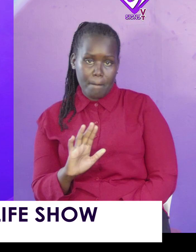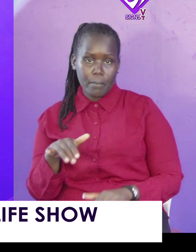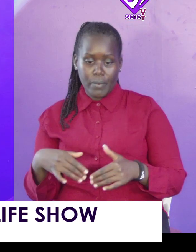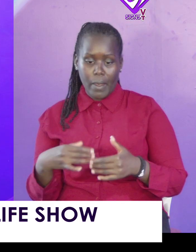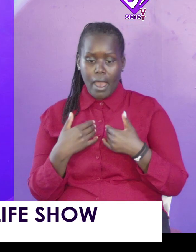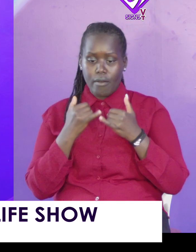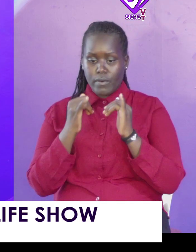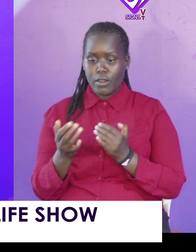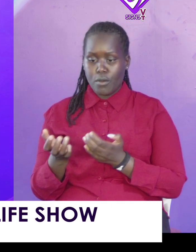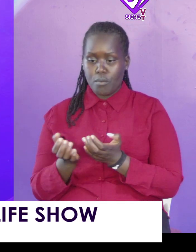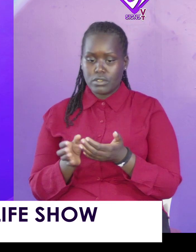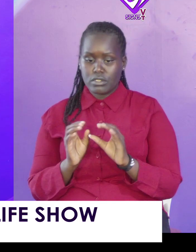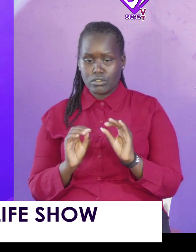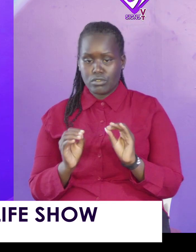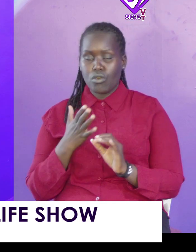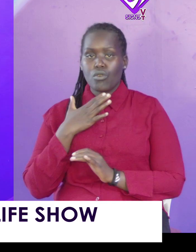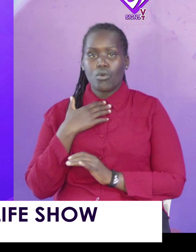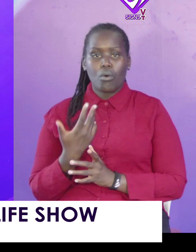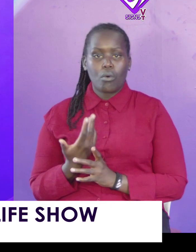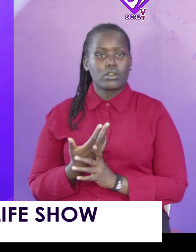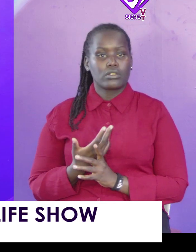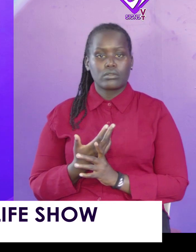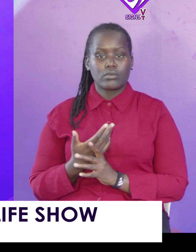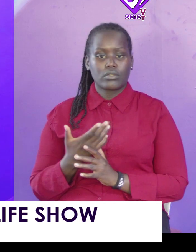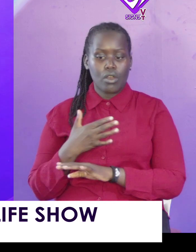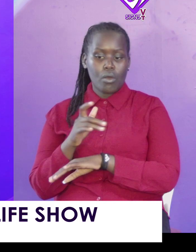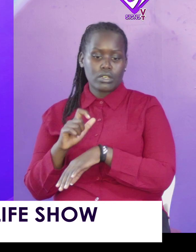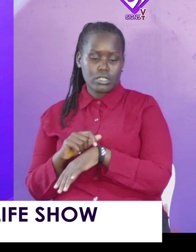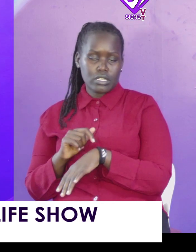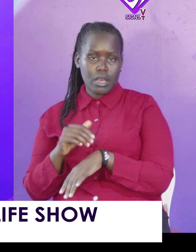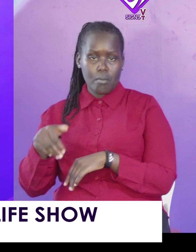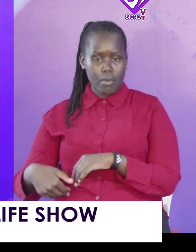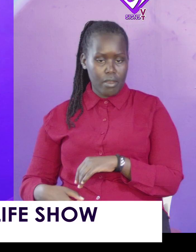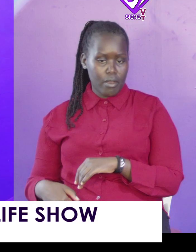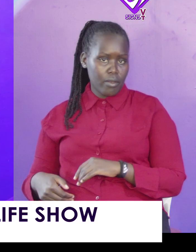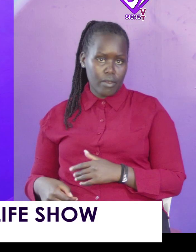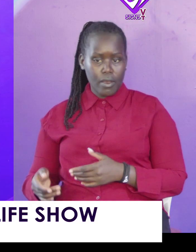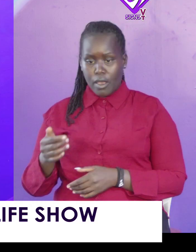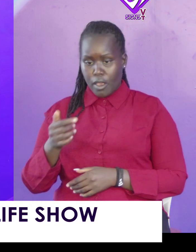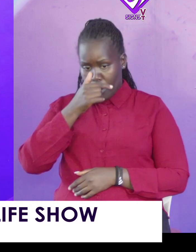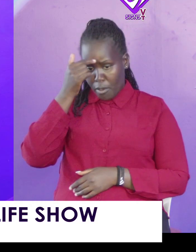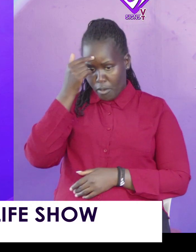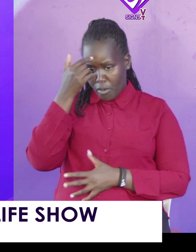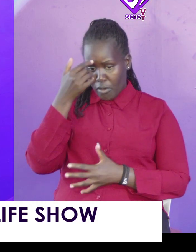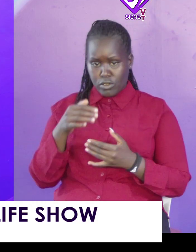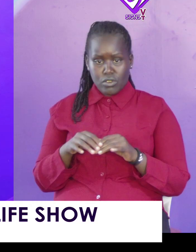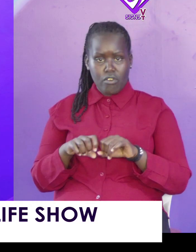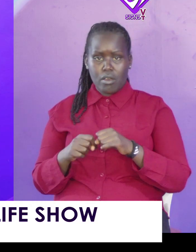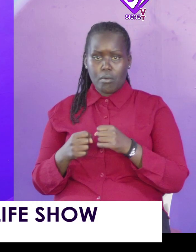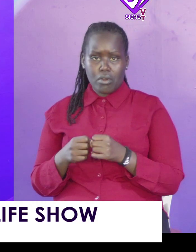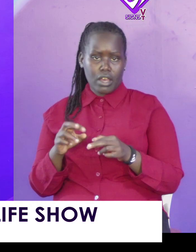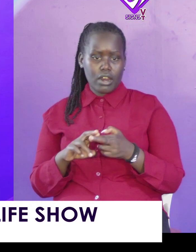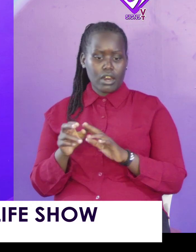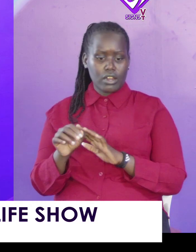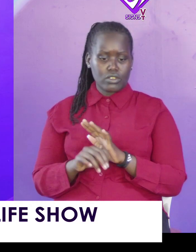new business. You want to go at this time? Young as you are, just because of a broken relationship. So